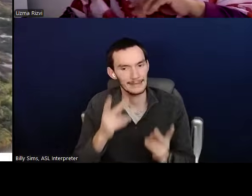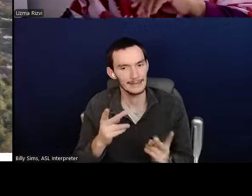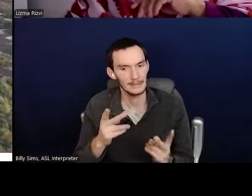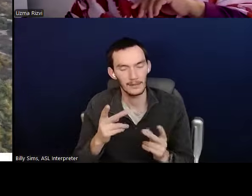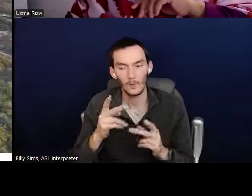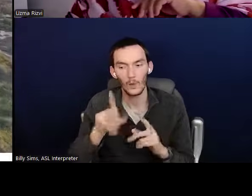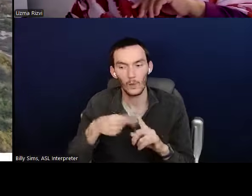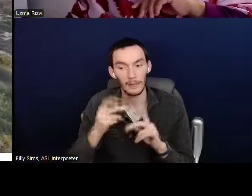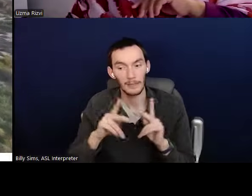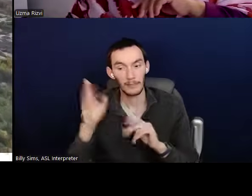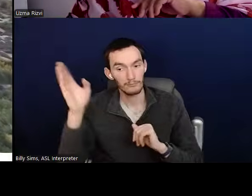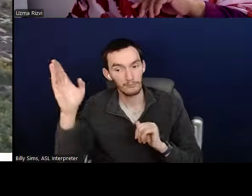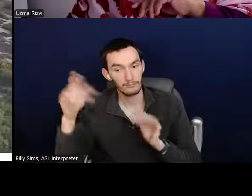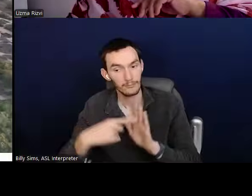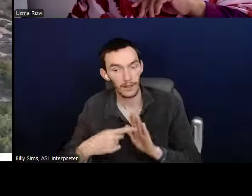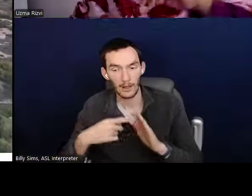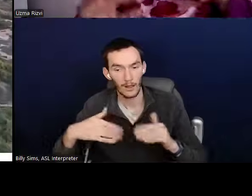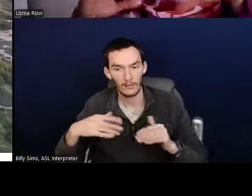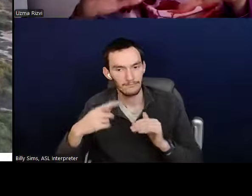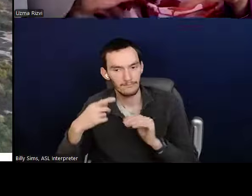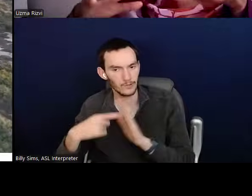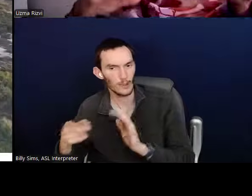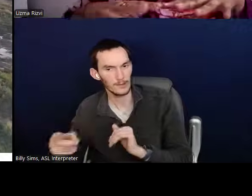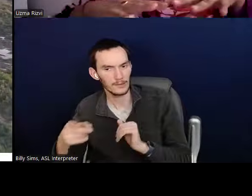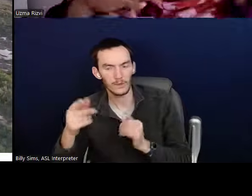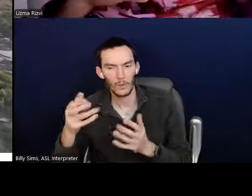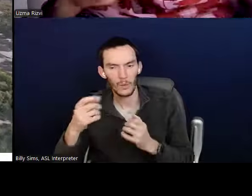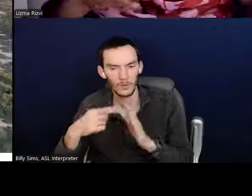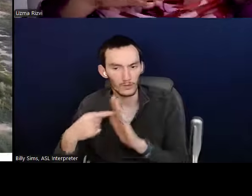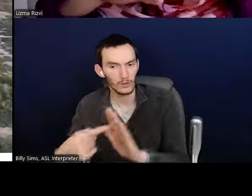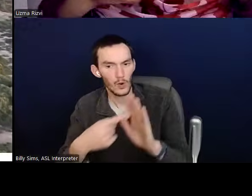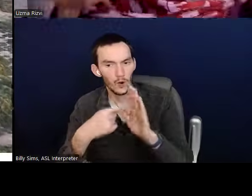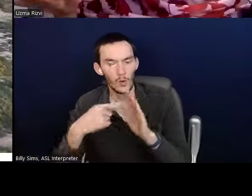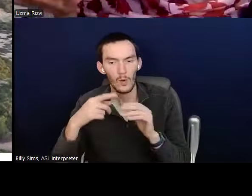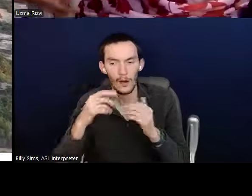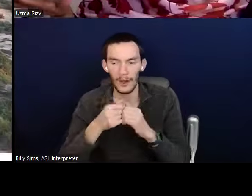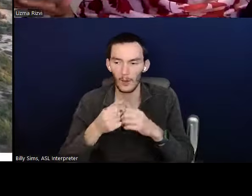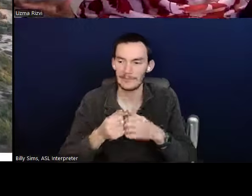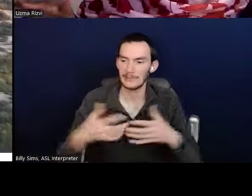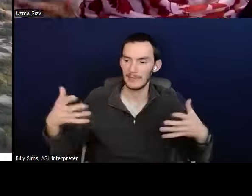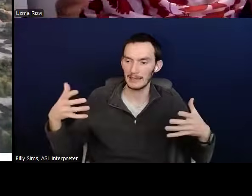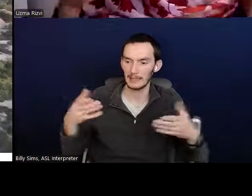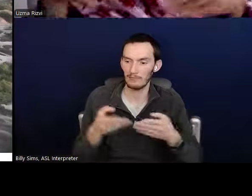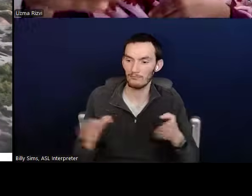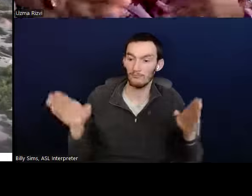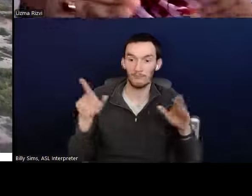do presentations. And so I really wanted to make sure that people understood just the expanse of how large these neighborhoods must have been. All these areas